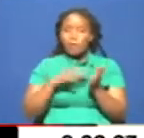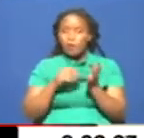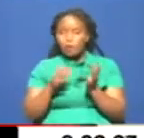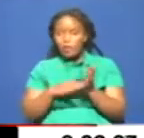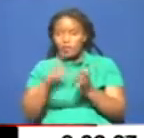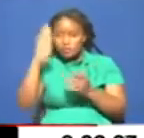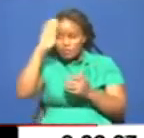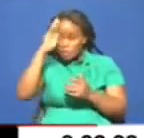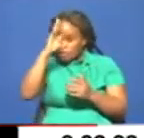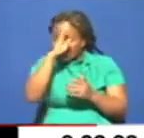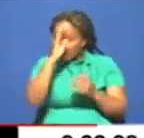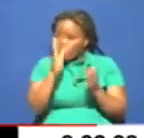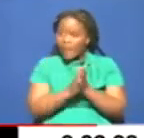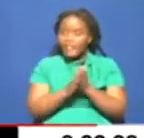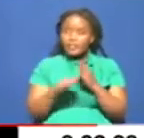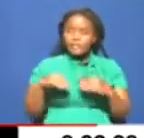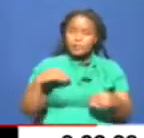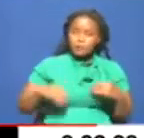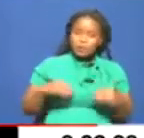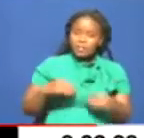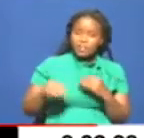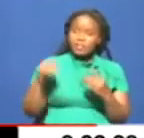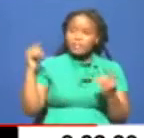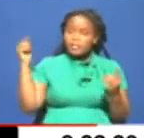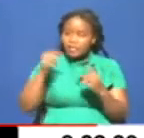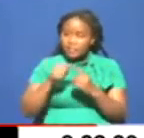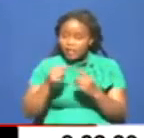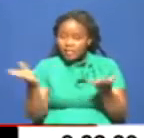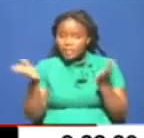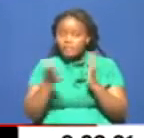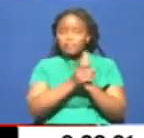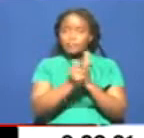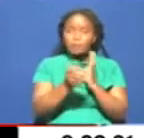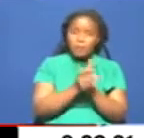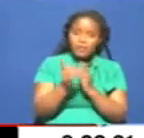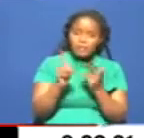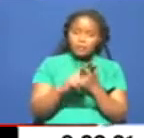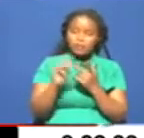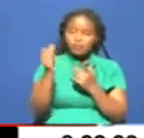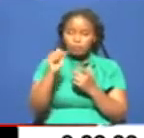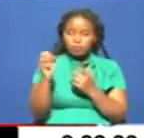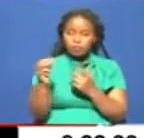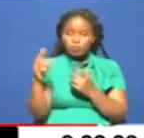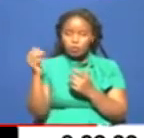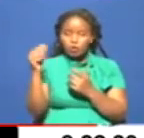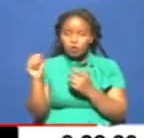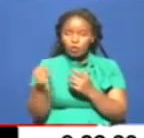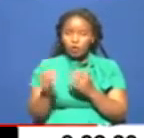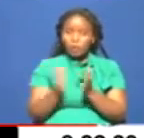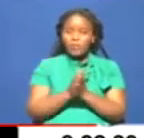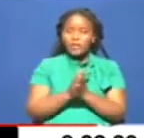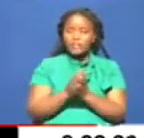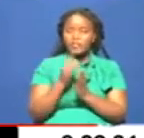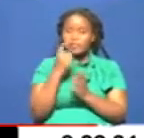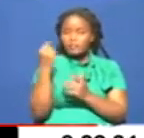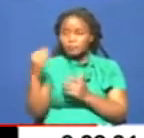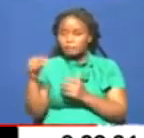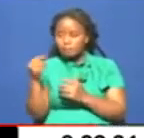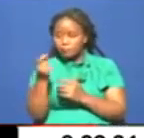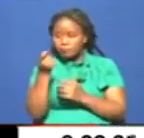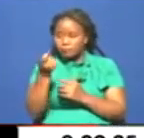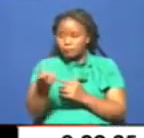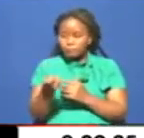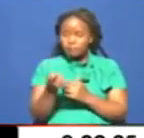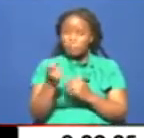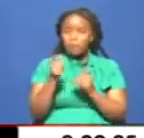the project targets value chain crops such as maize, sorghum, beans and green grams. Under the picture-based insurance